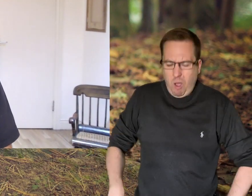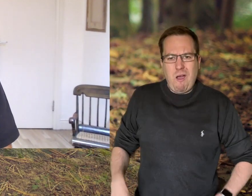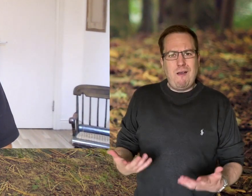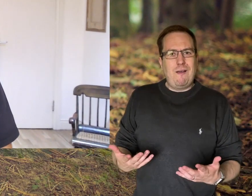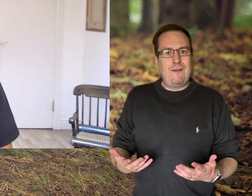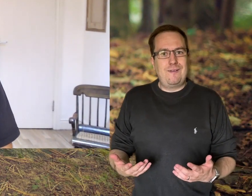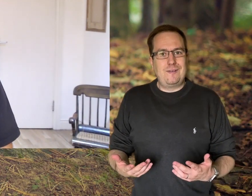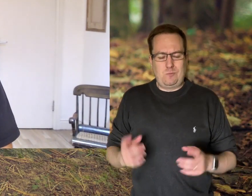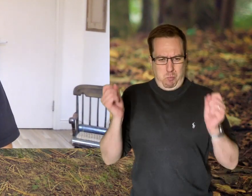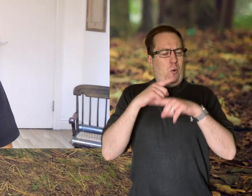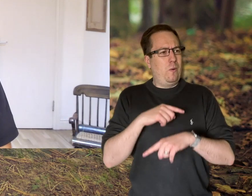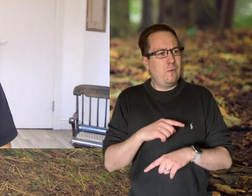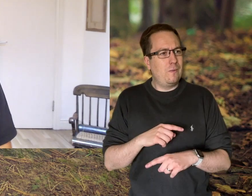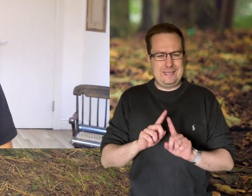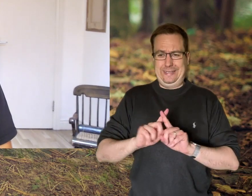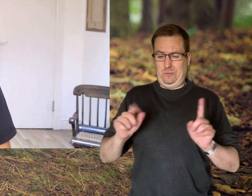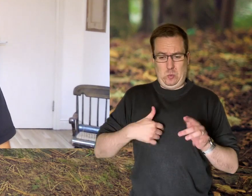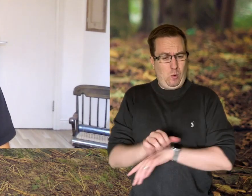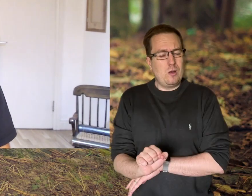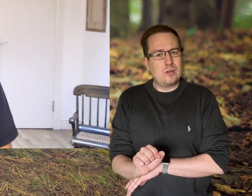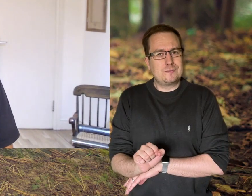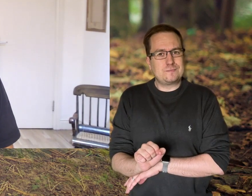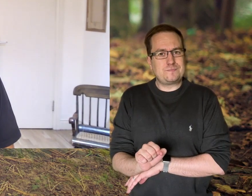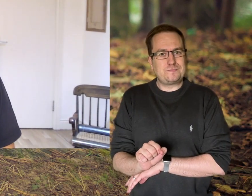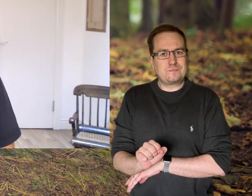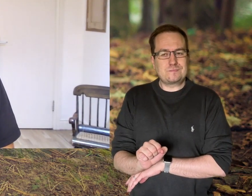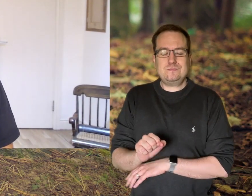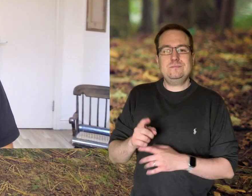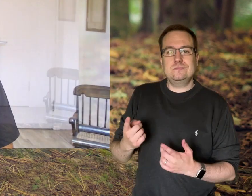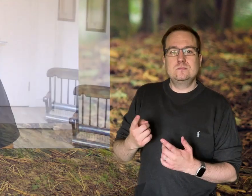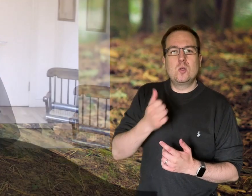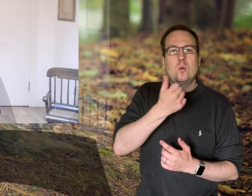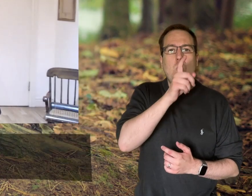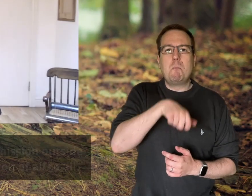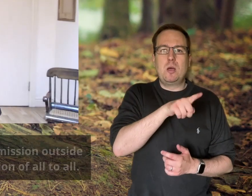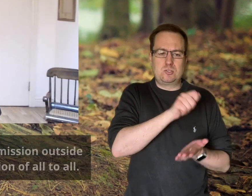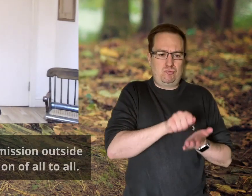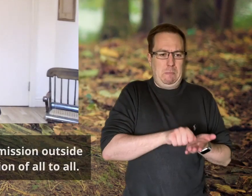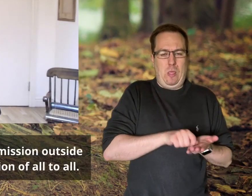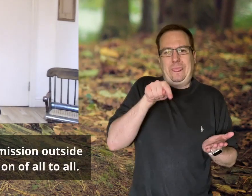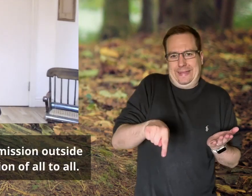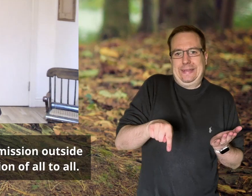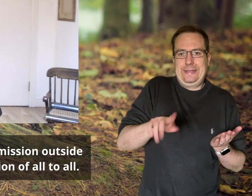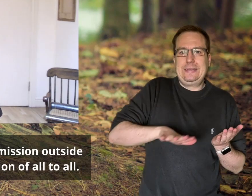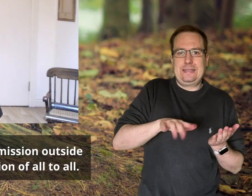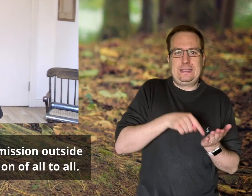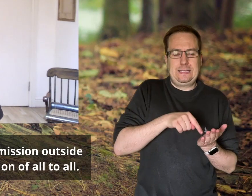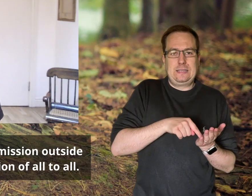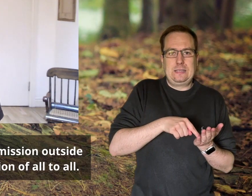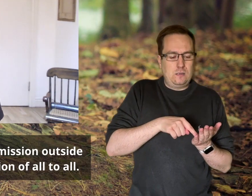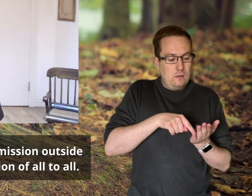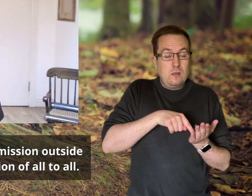hearers. To quote Dallas Willard in his book, The Spirit of the Disciplines, the way